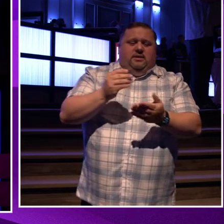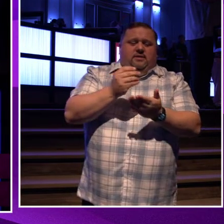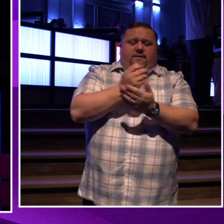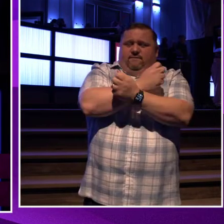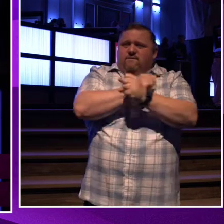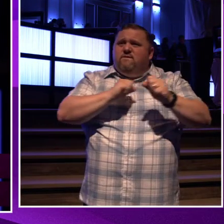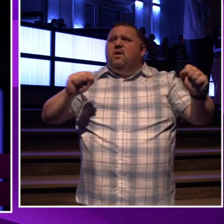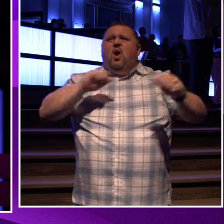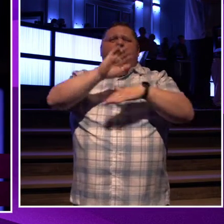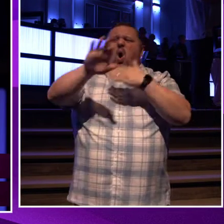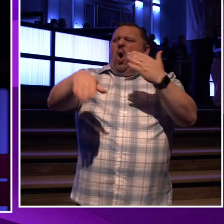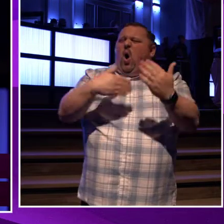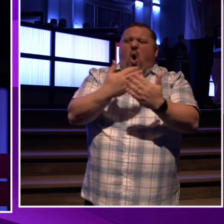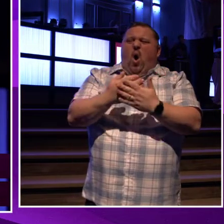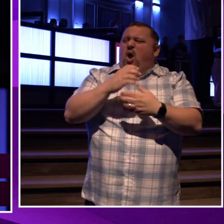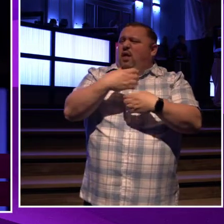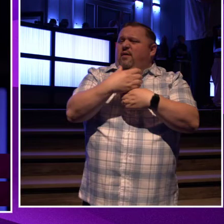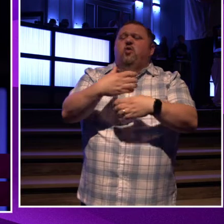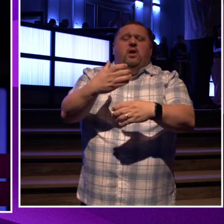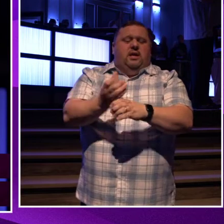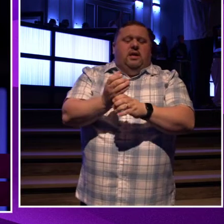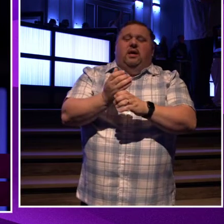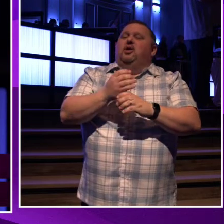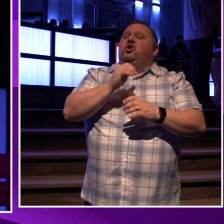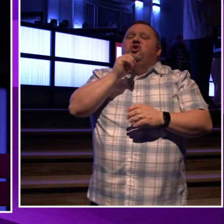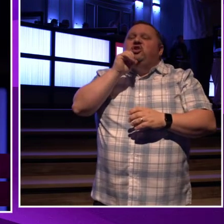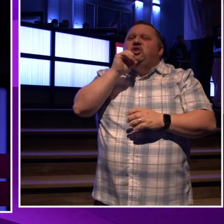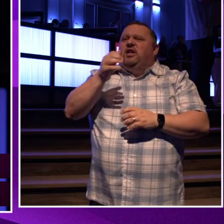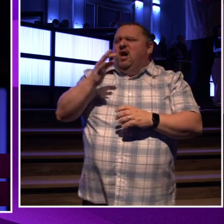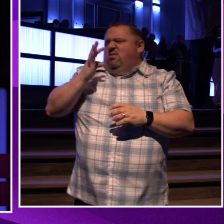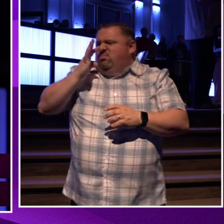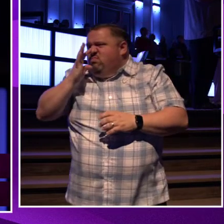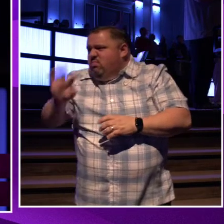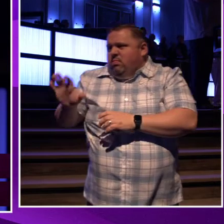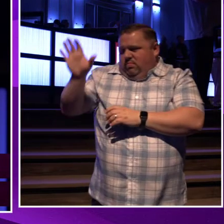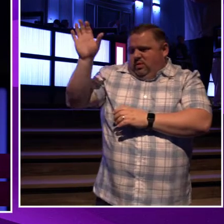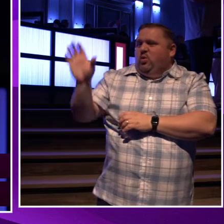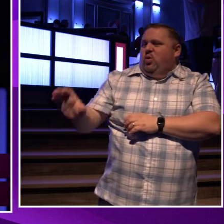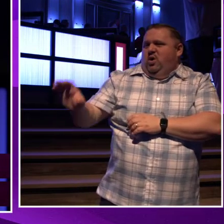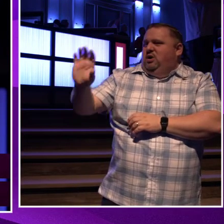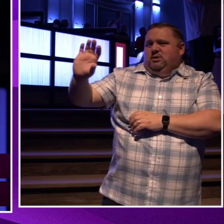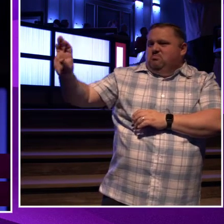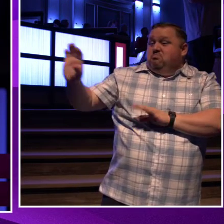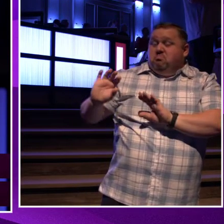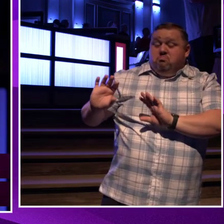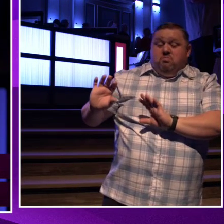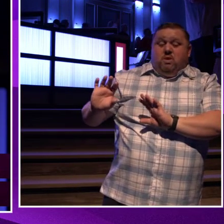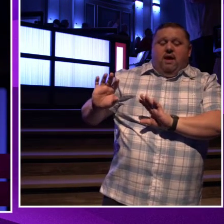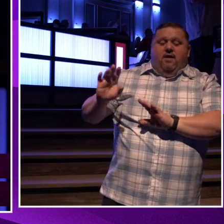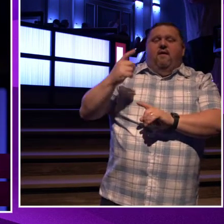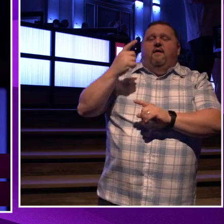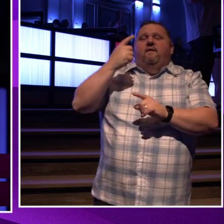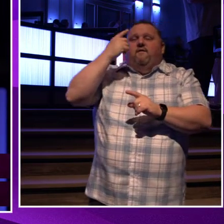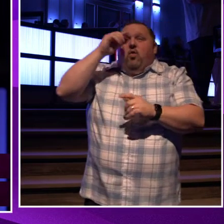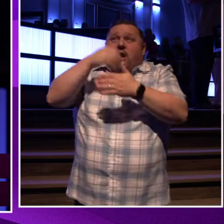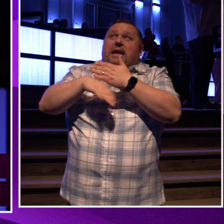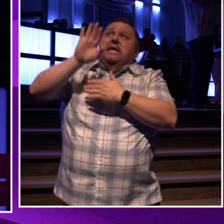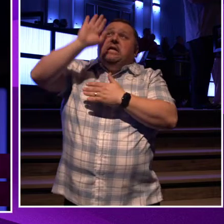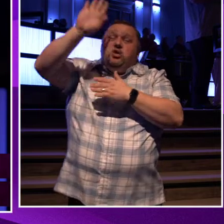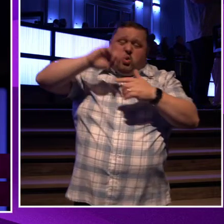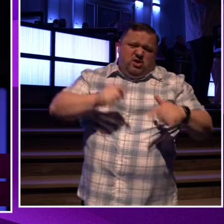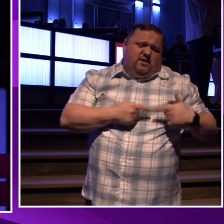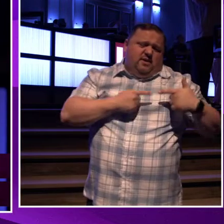the whole creation, you did not despise the cross. For even in